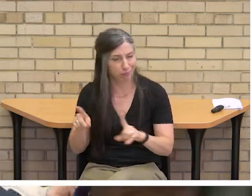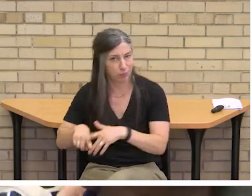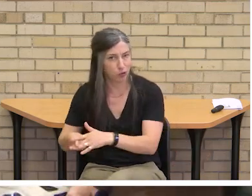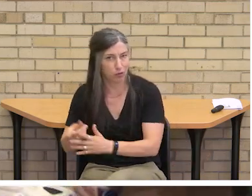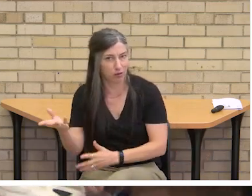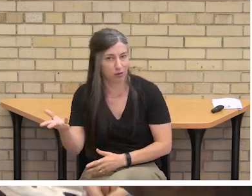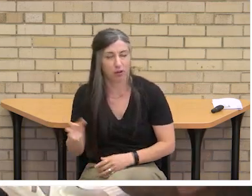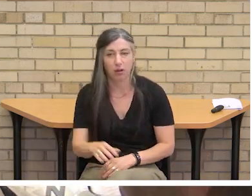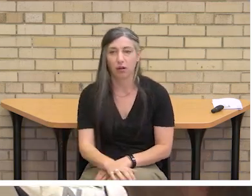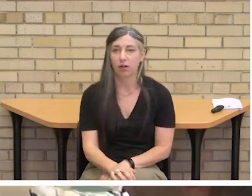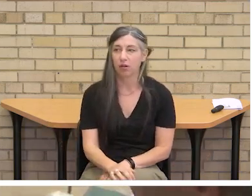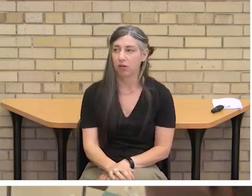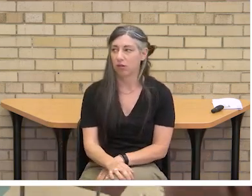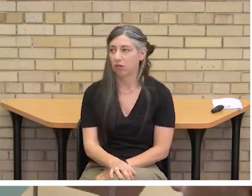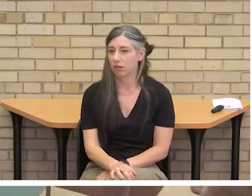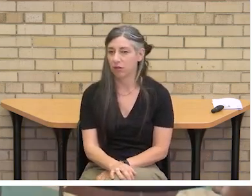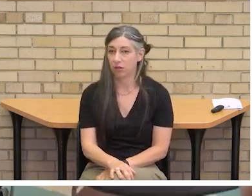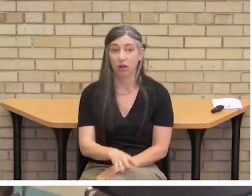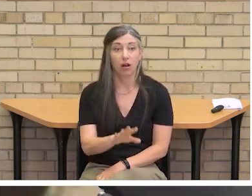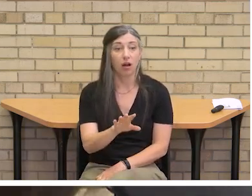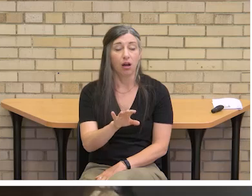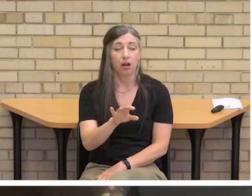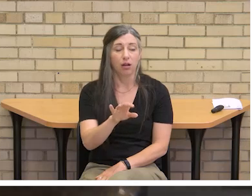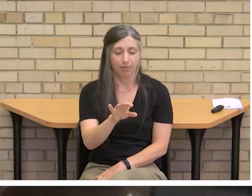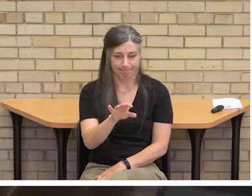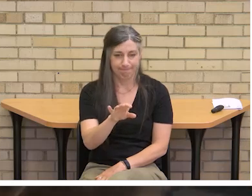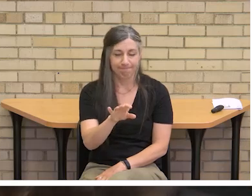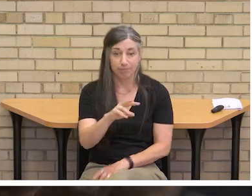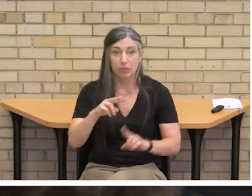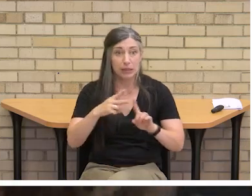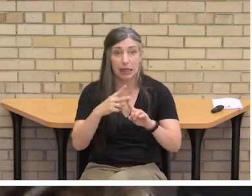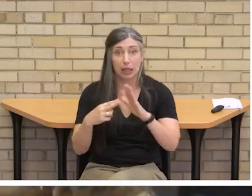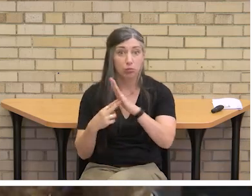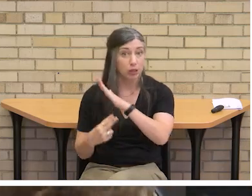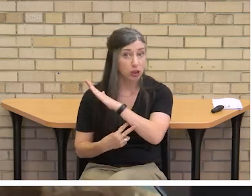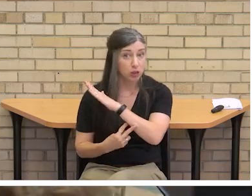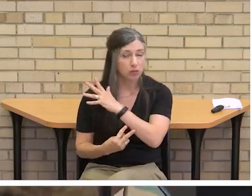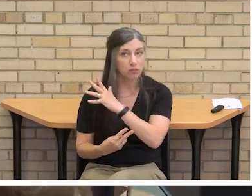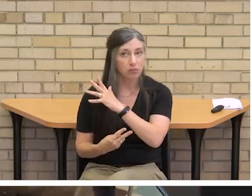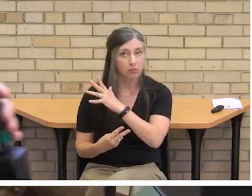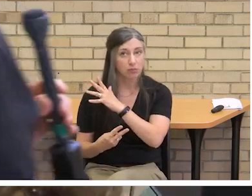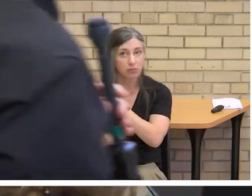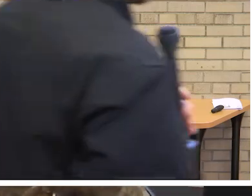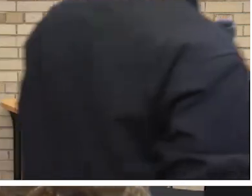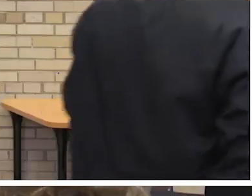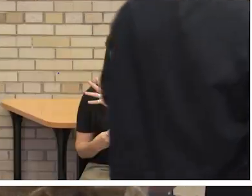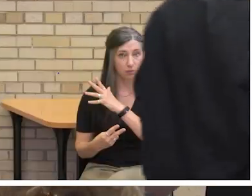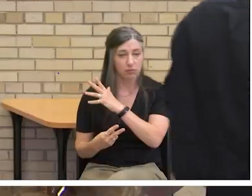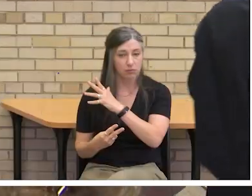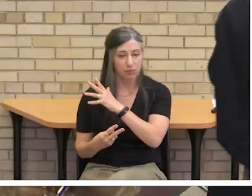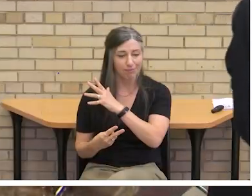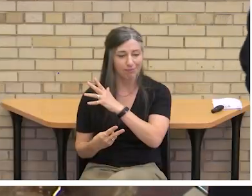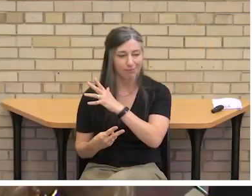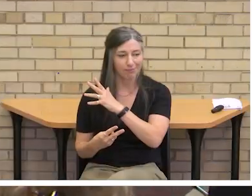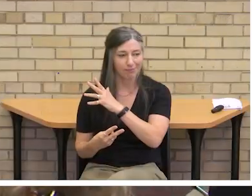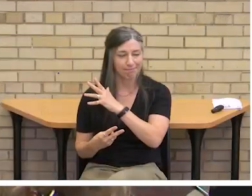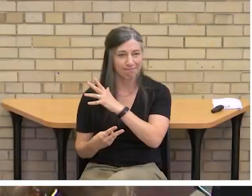Yeah, so the second bridge in this project, you know,